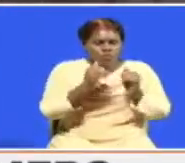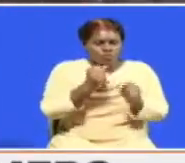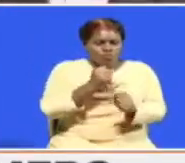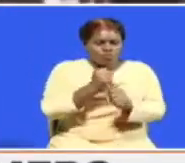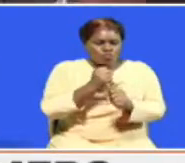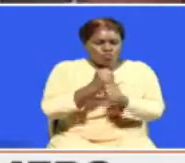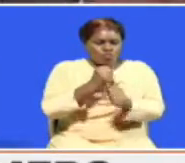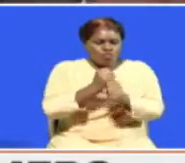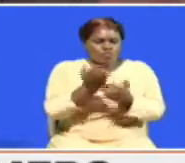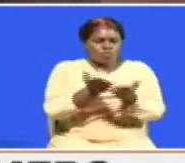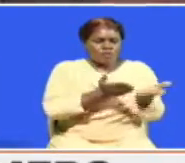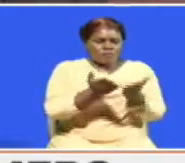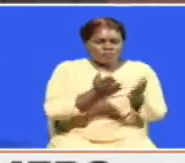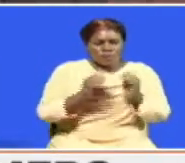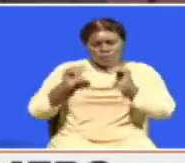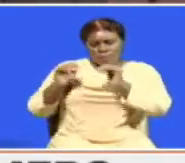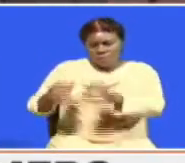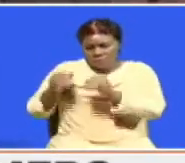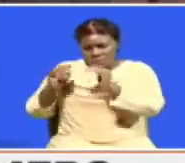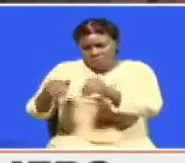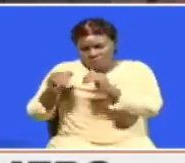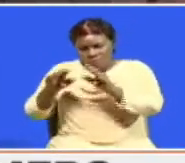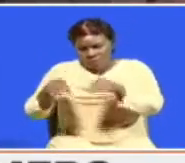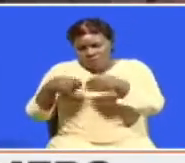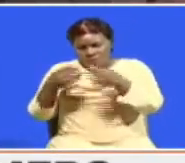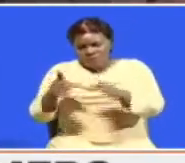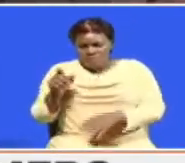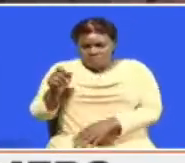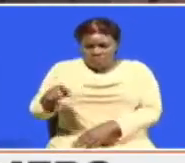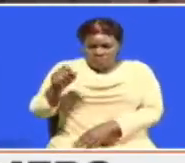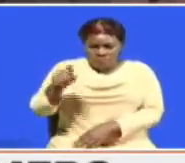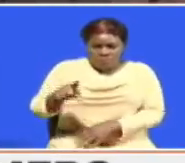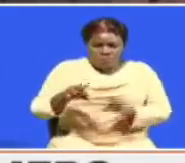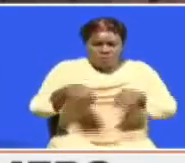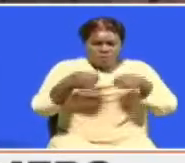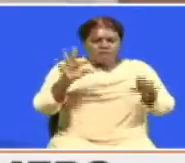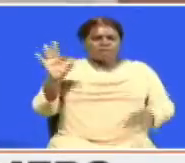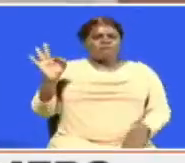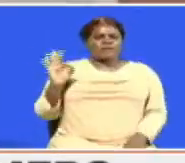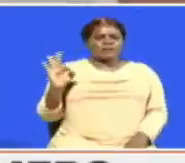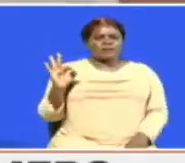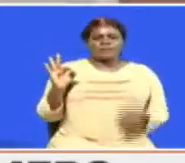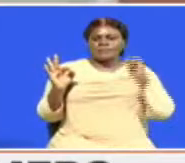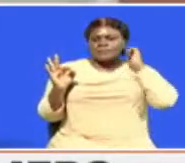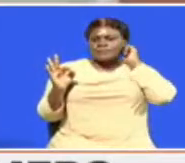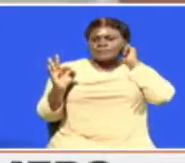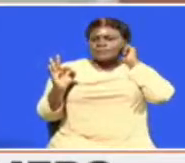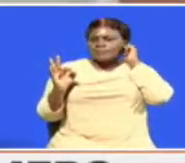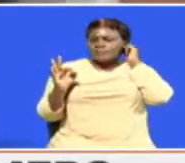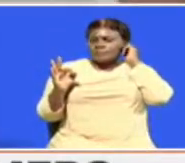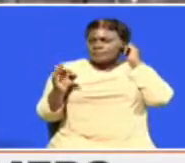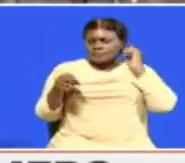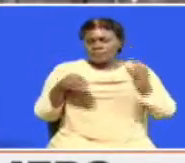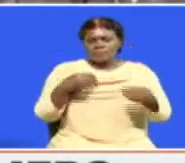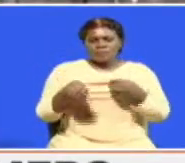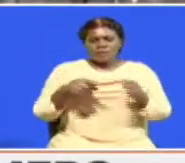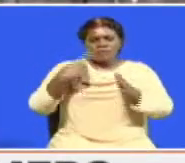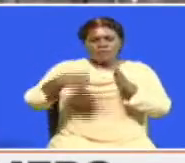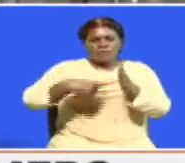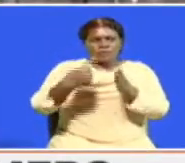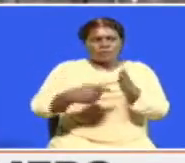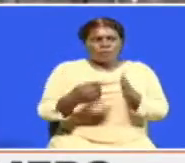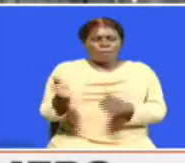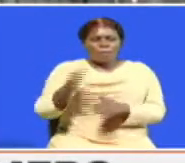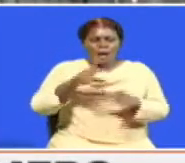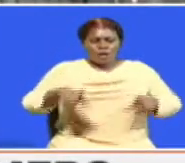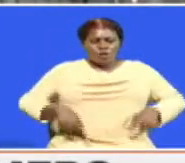services, tunalima, tunawapea mbegu, tunawapea mbolea. At Busia Factory 2, there is life as it is